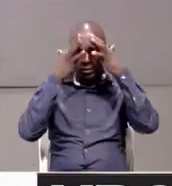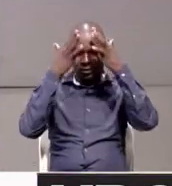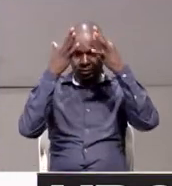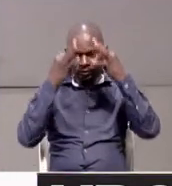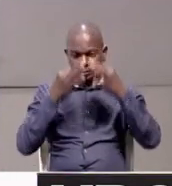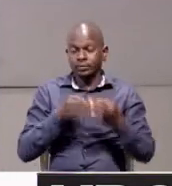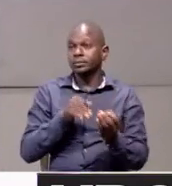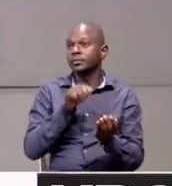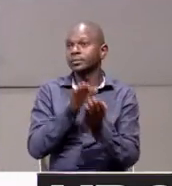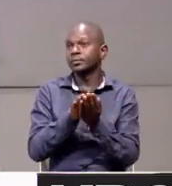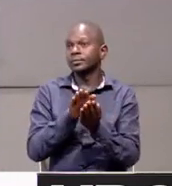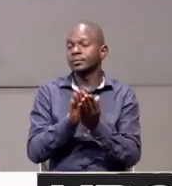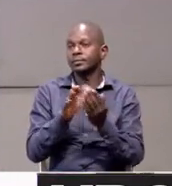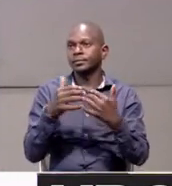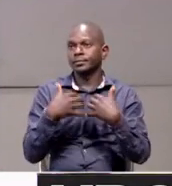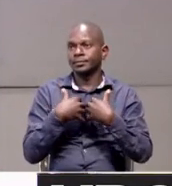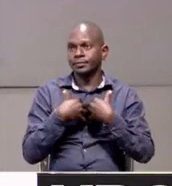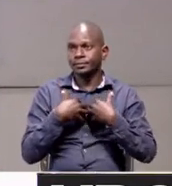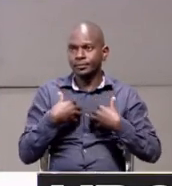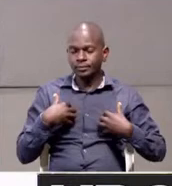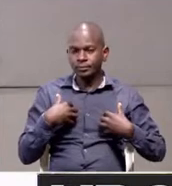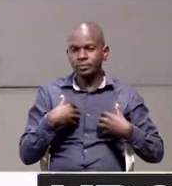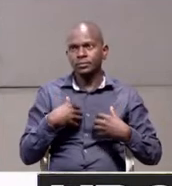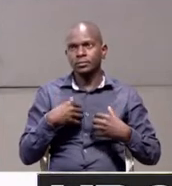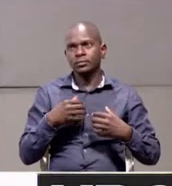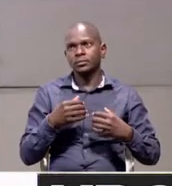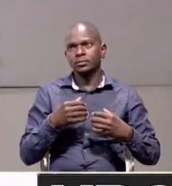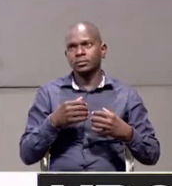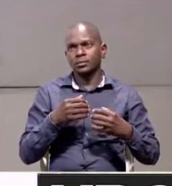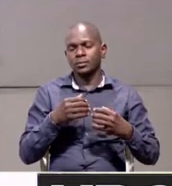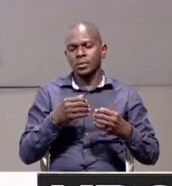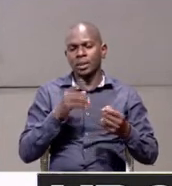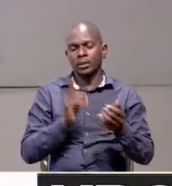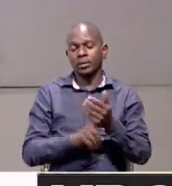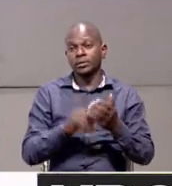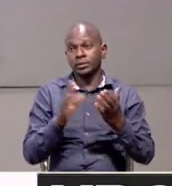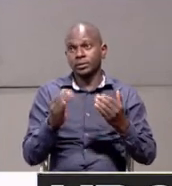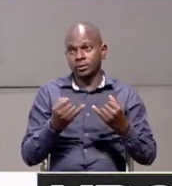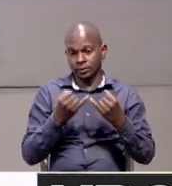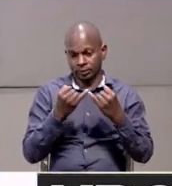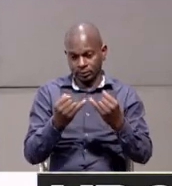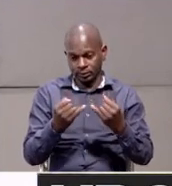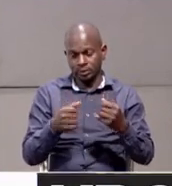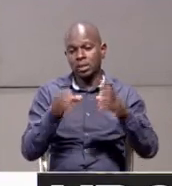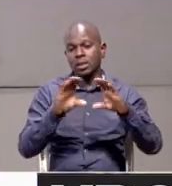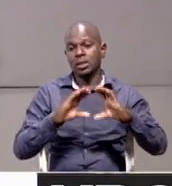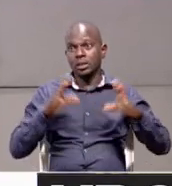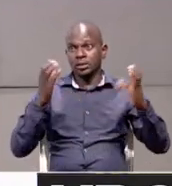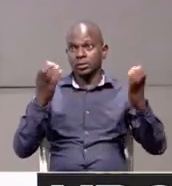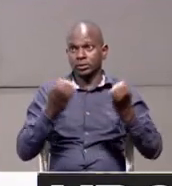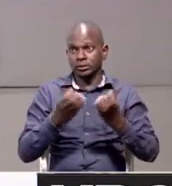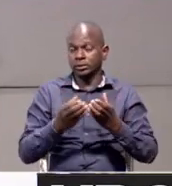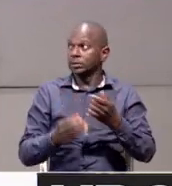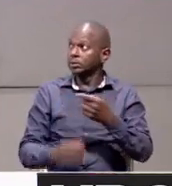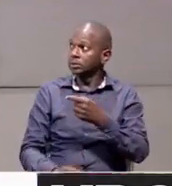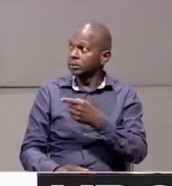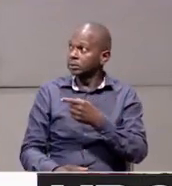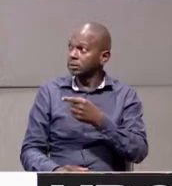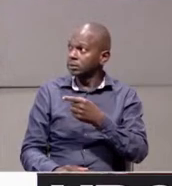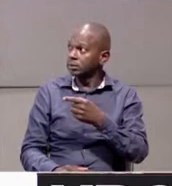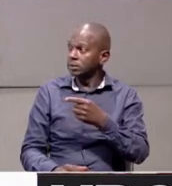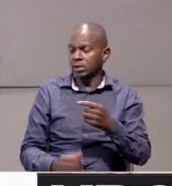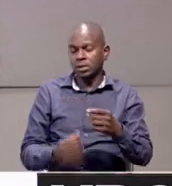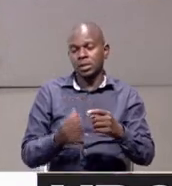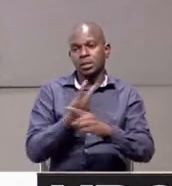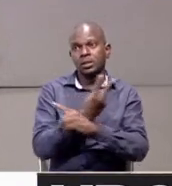keep them, and I think kept on hitting them until the information reached the community. By